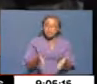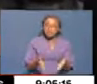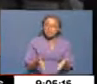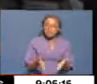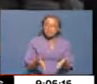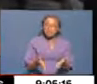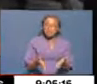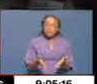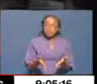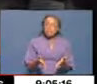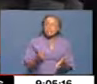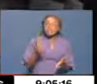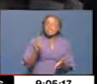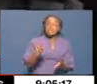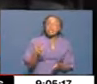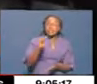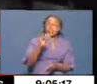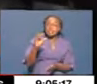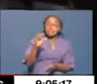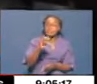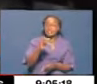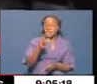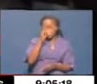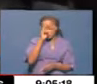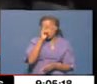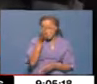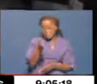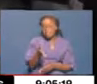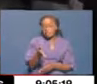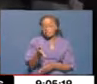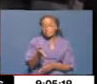we have ACC, we have the police.